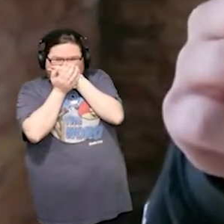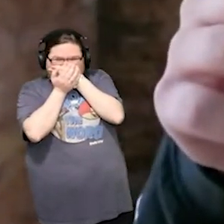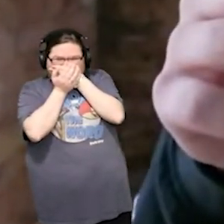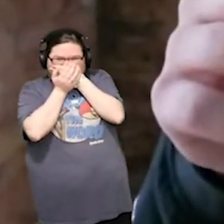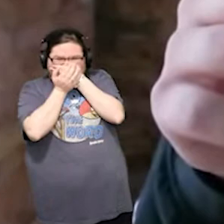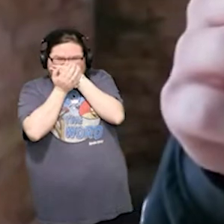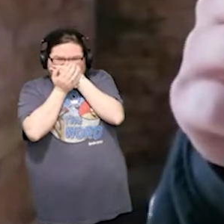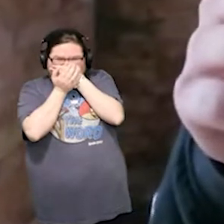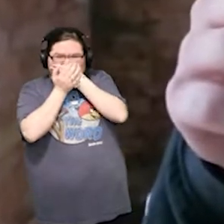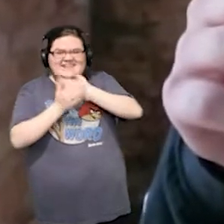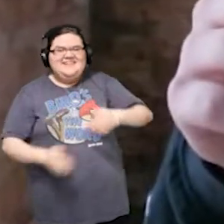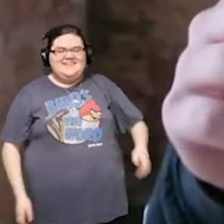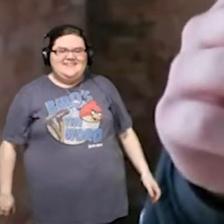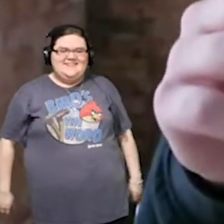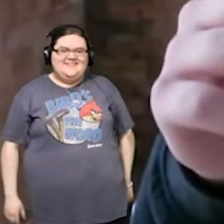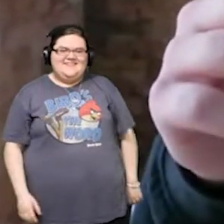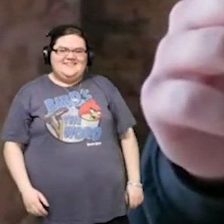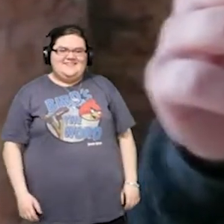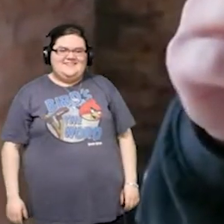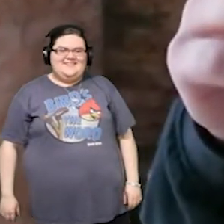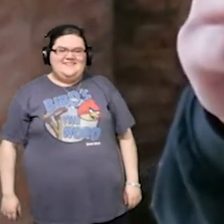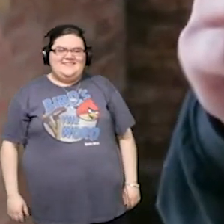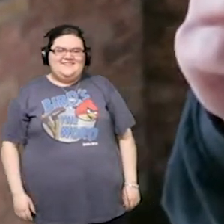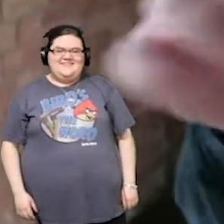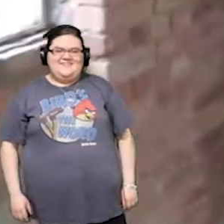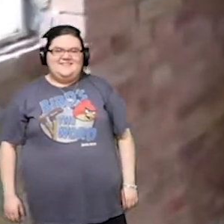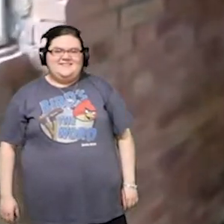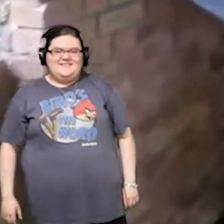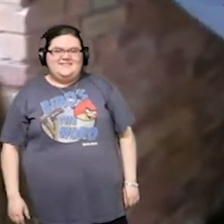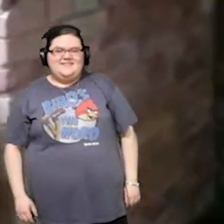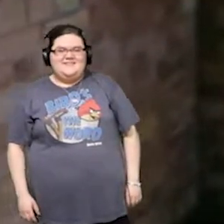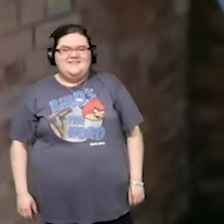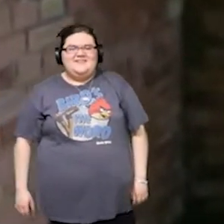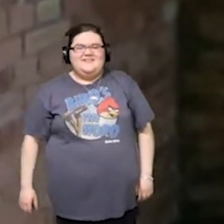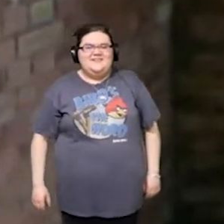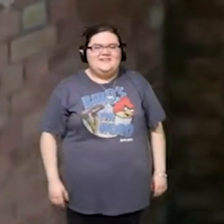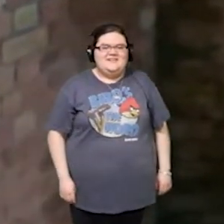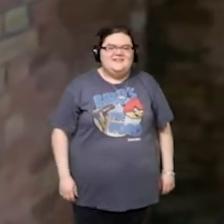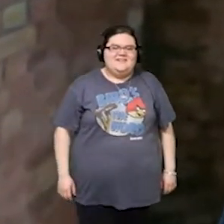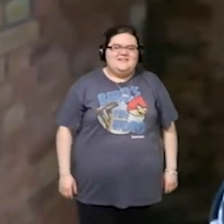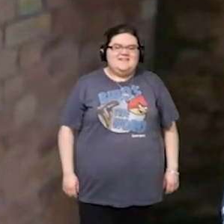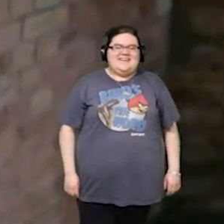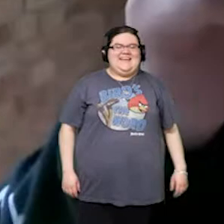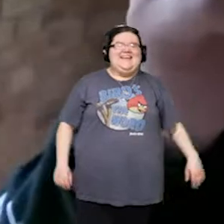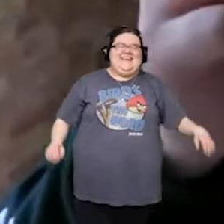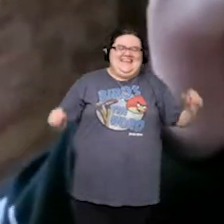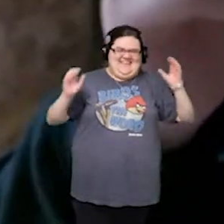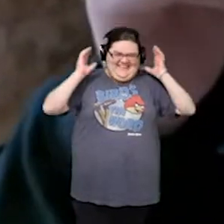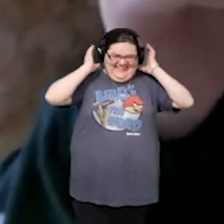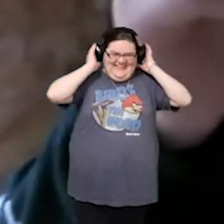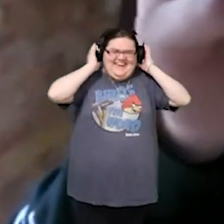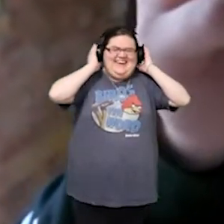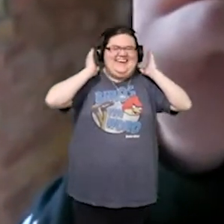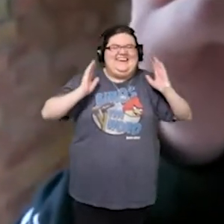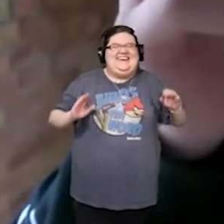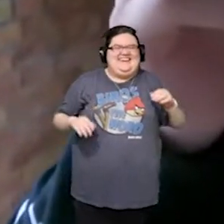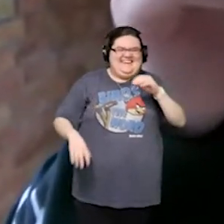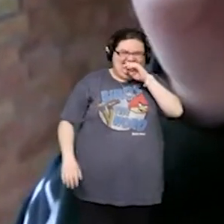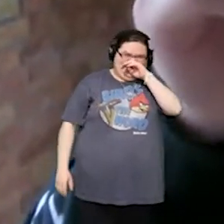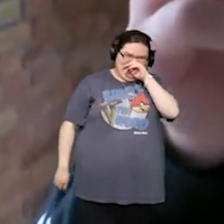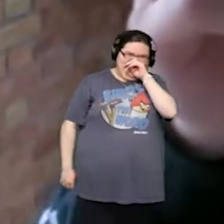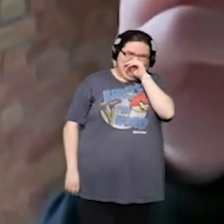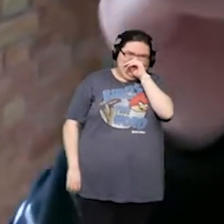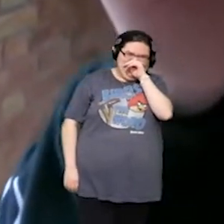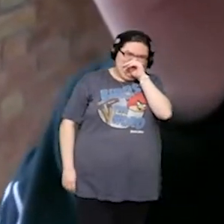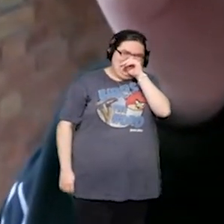Konstantin BTS channel. Konstantin? No, it's Konstantin. No. I think I know how to say my own name, Lauren. Yeah. It's a free video filmed by KON from